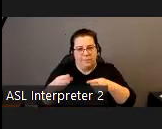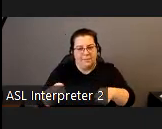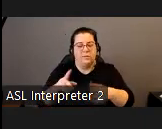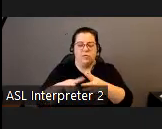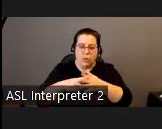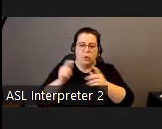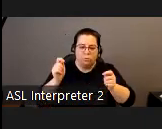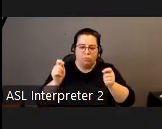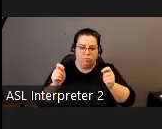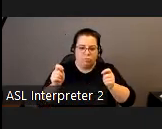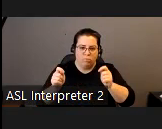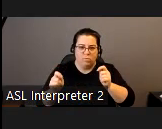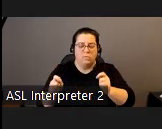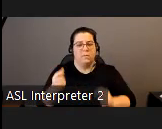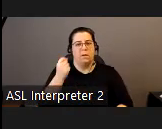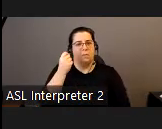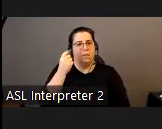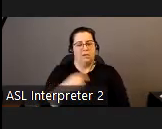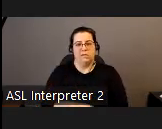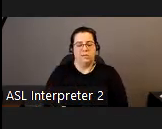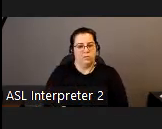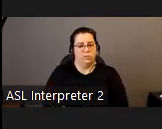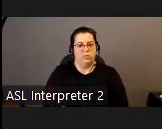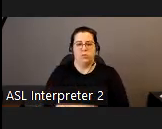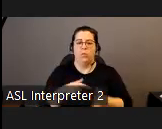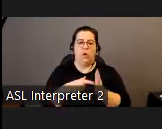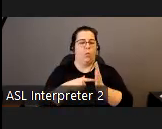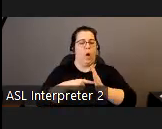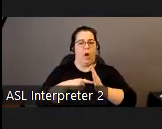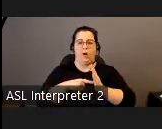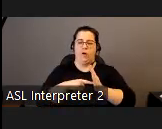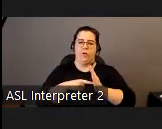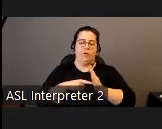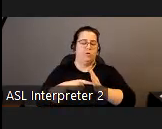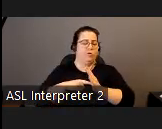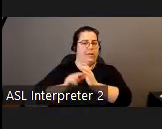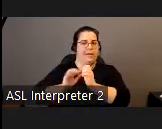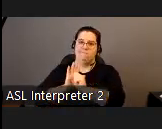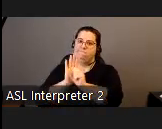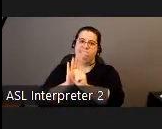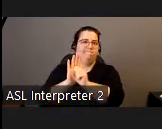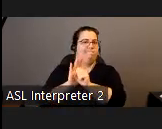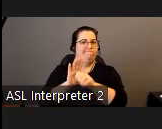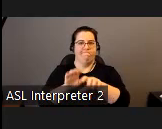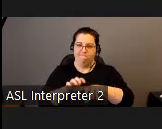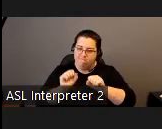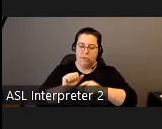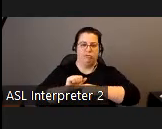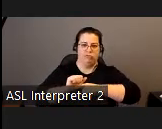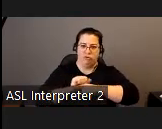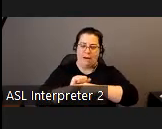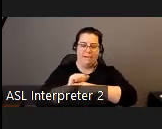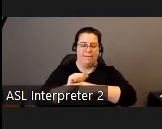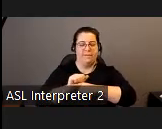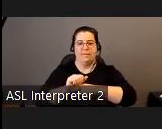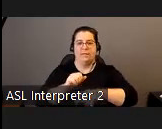pressure to do training in a consistent and ongoing way speaks to, again, a system, a service